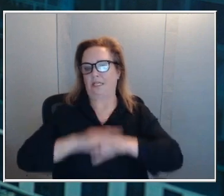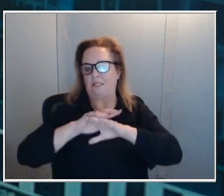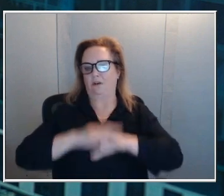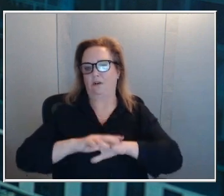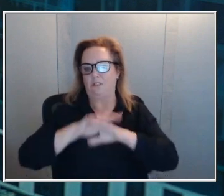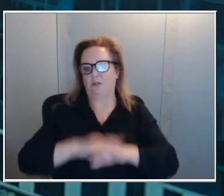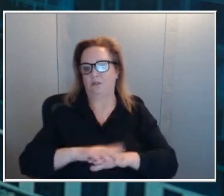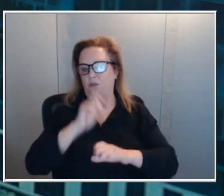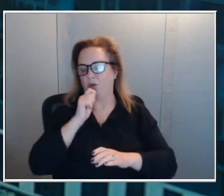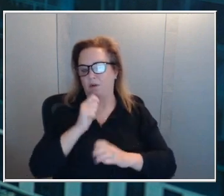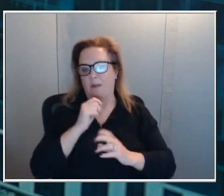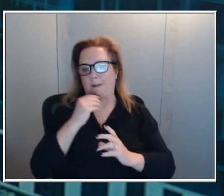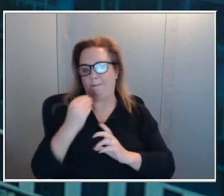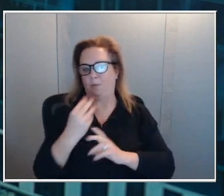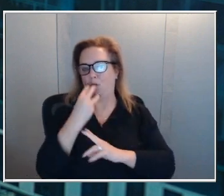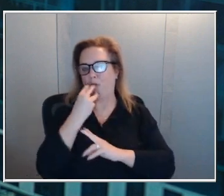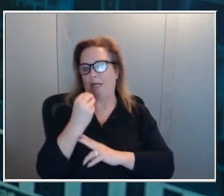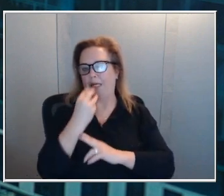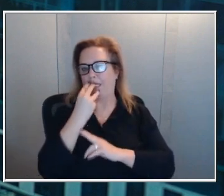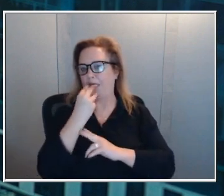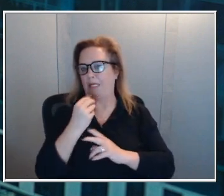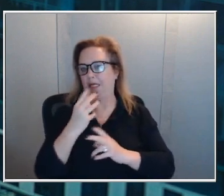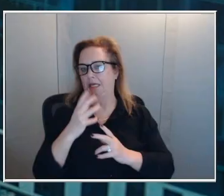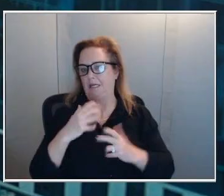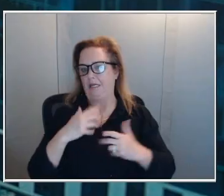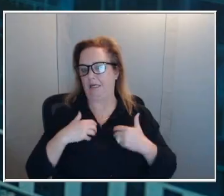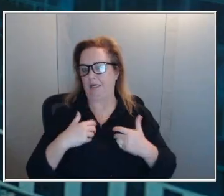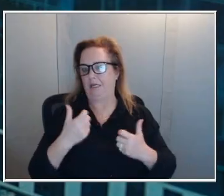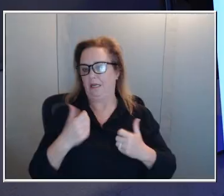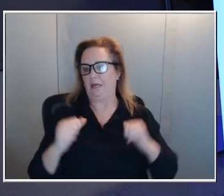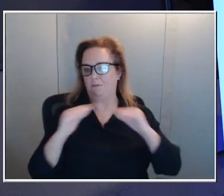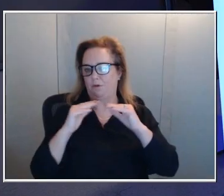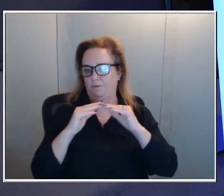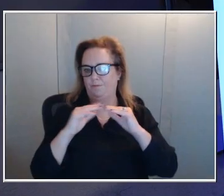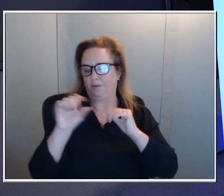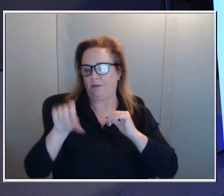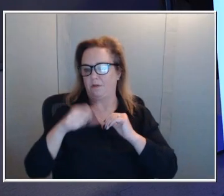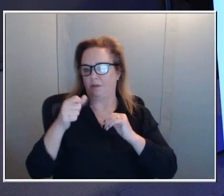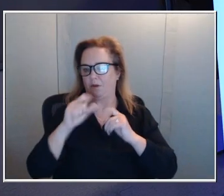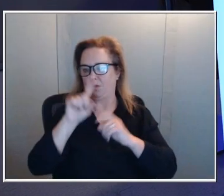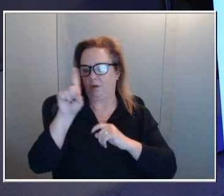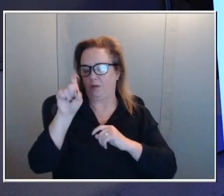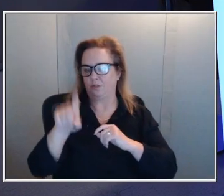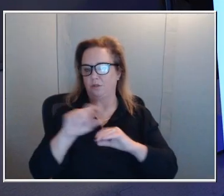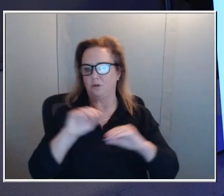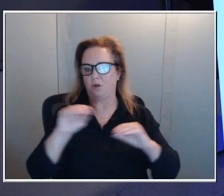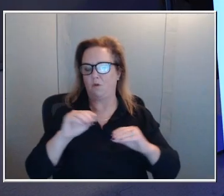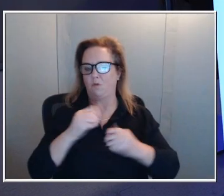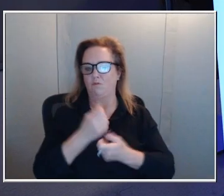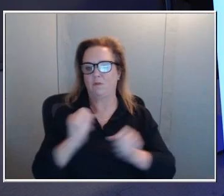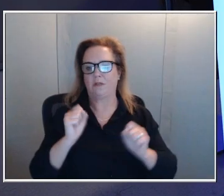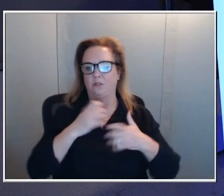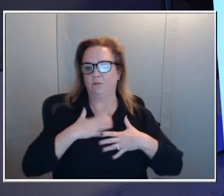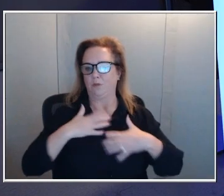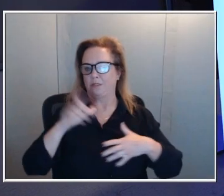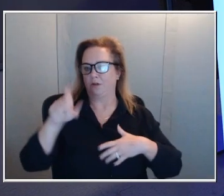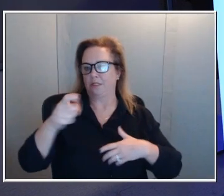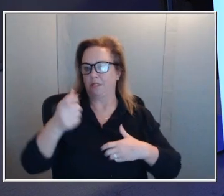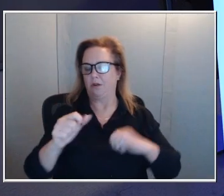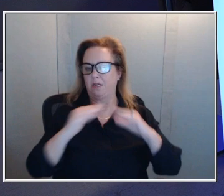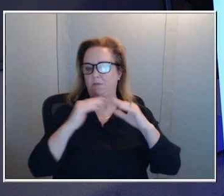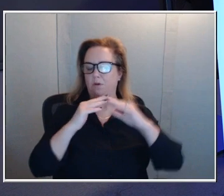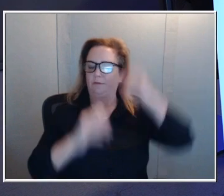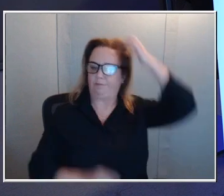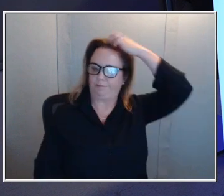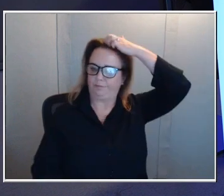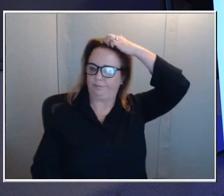so you don't need to do the rescue breaths. That was another question that was coming up later. So no rescue breaths are necessary anymore. Okay, good to know. All right,